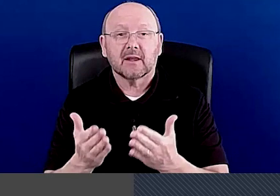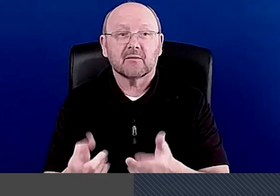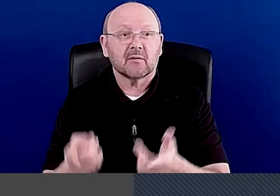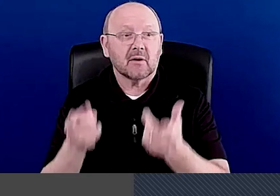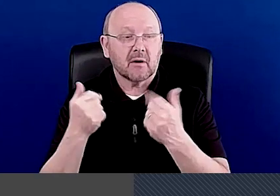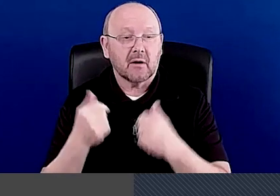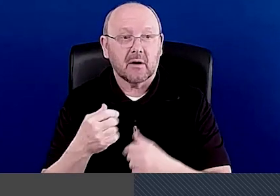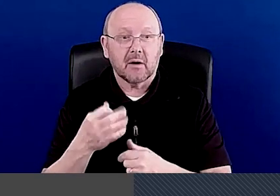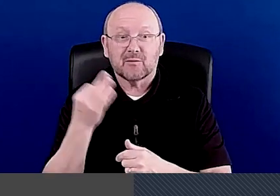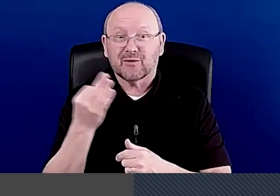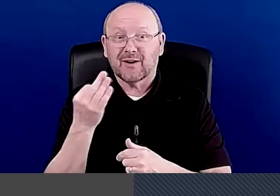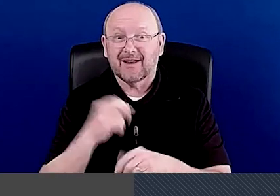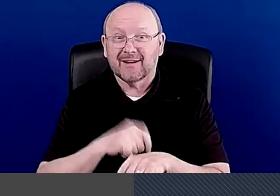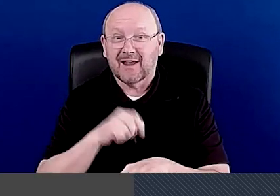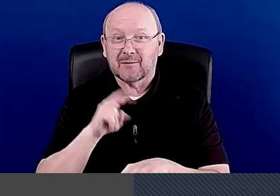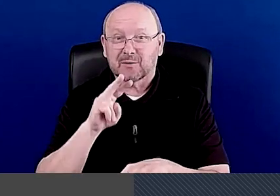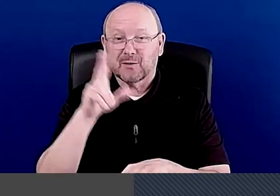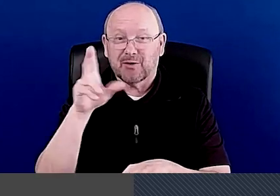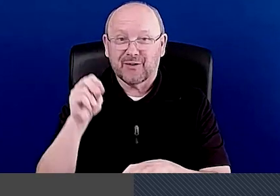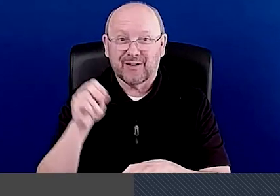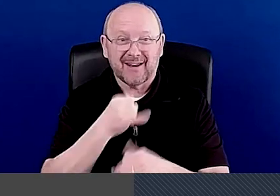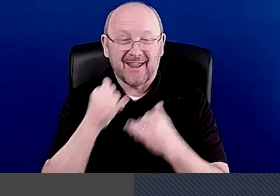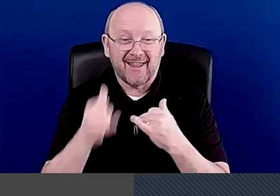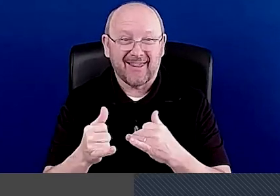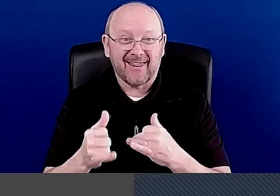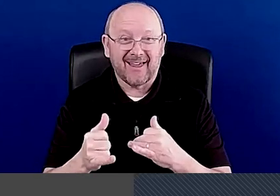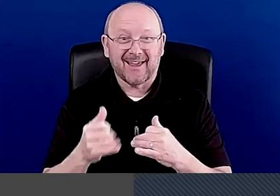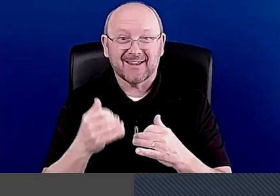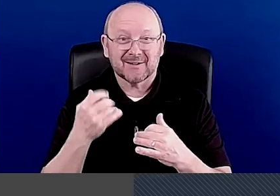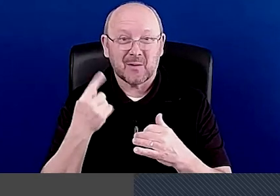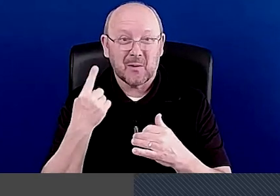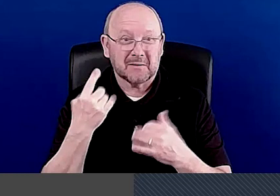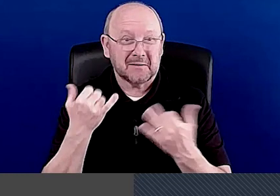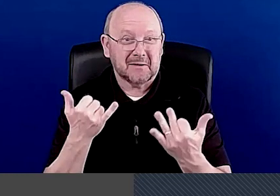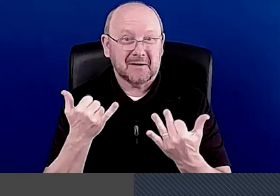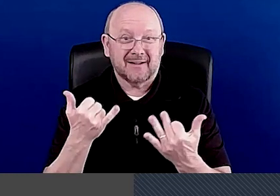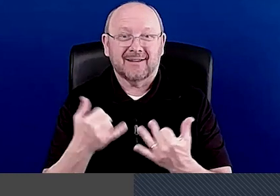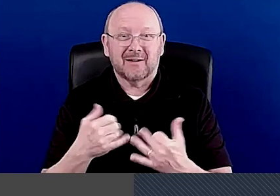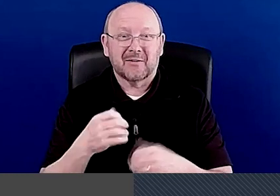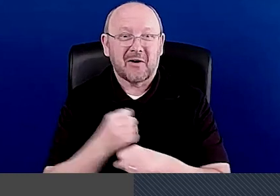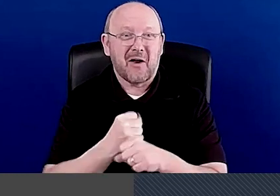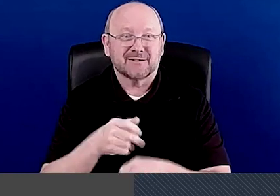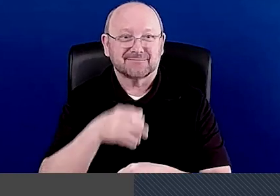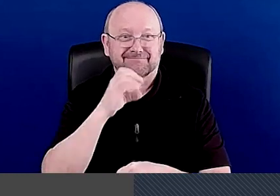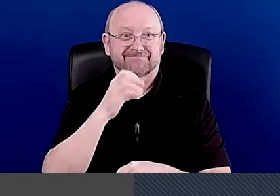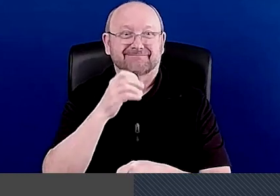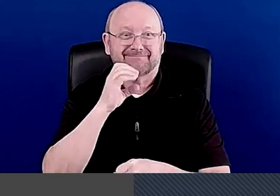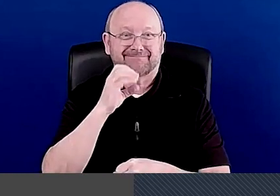Friday at 2:30, the last session of the day. Lucky us. So we're drinking our coffee and